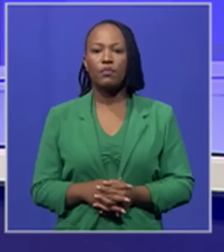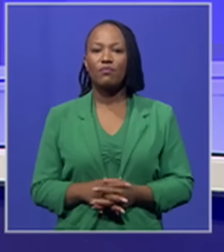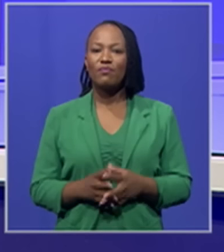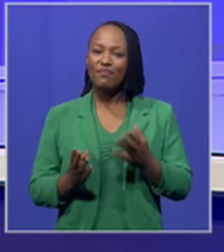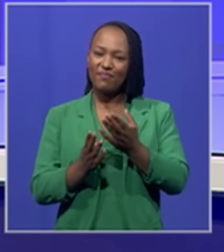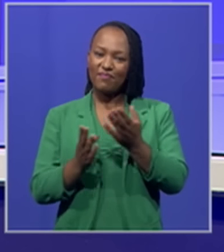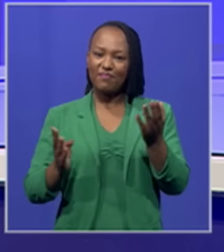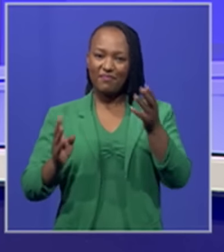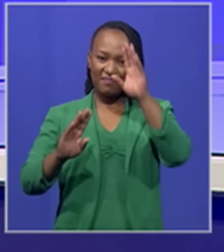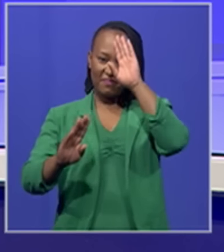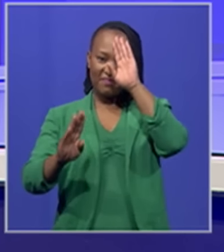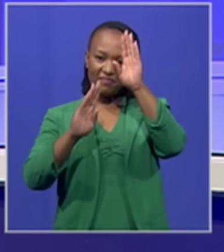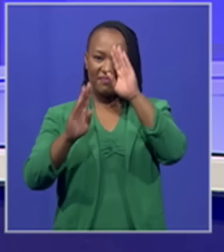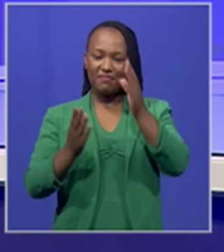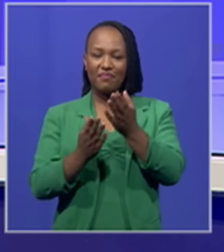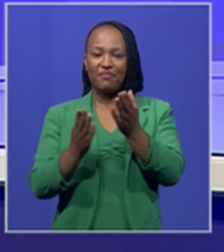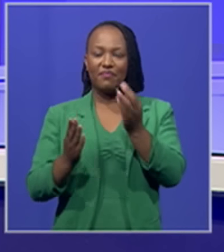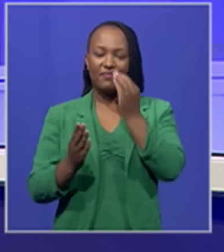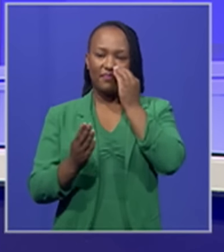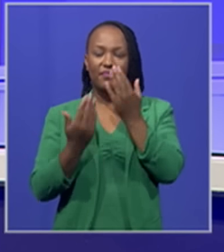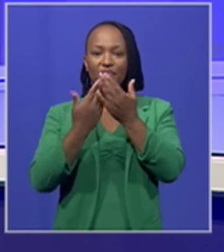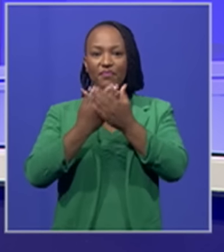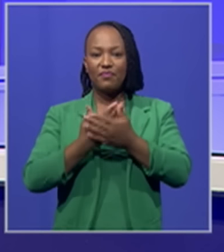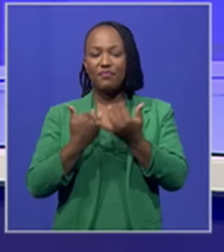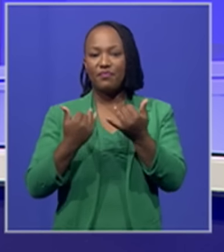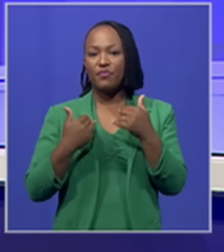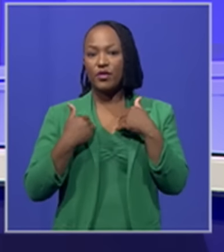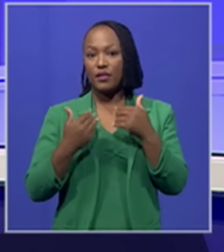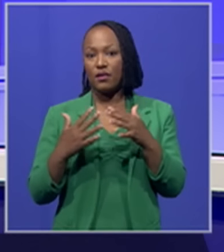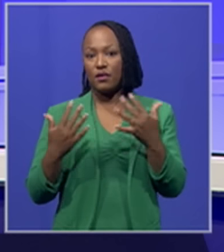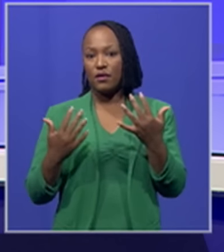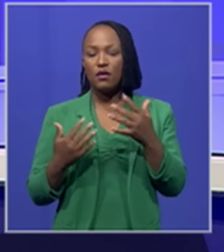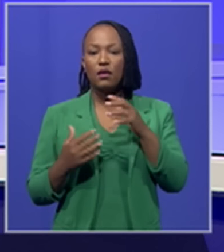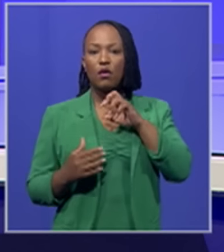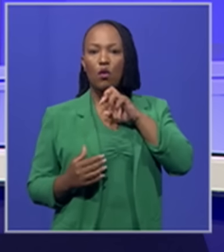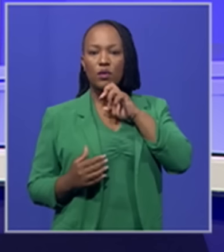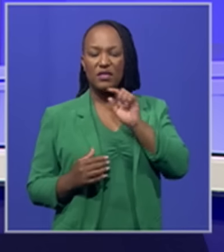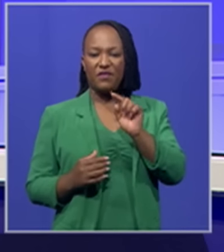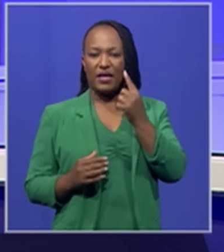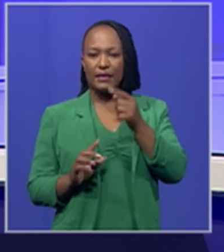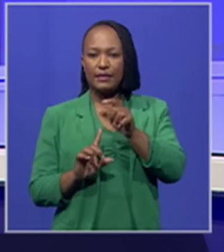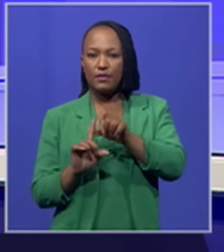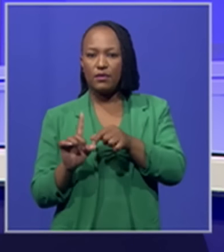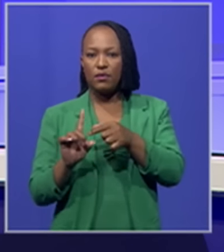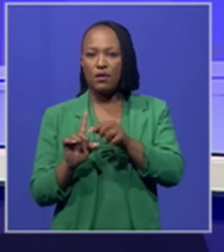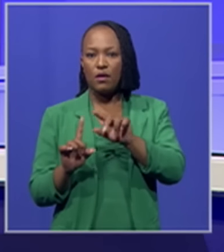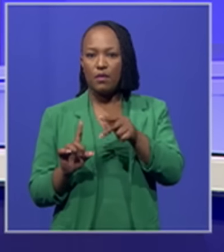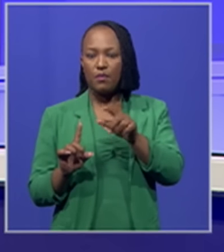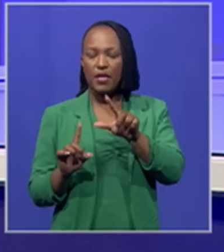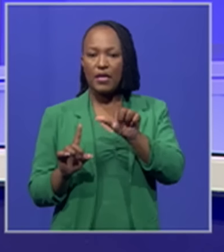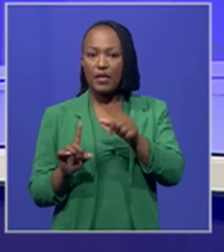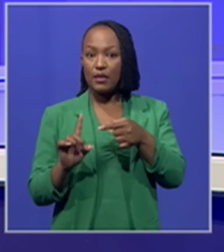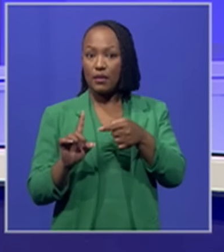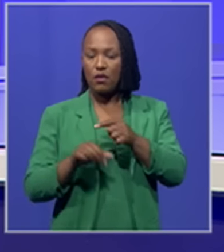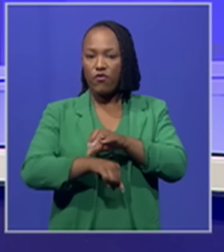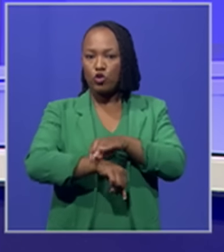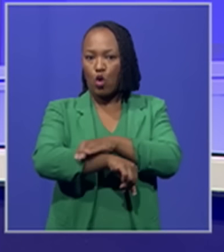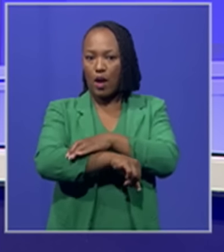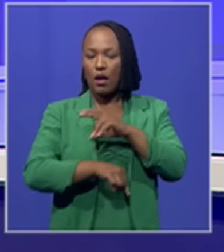Mogaetso madume tsa maitseboeng ano dikgang re di simolola ka gore kgosi ya ntlha ya mosadi wa morafe wa Batsonga Hose